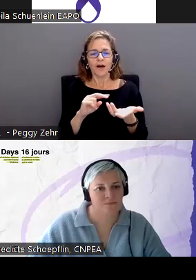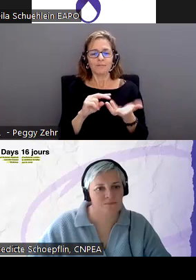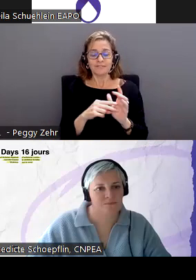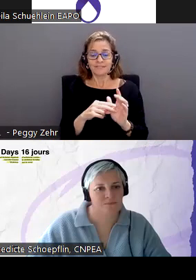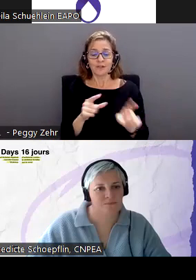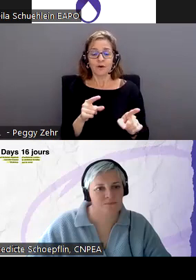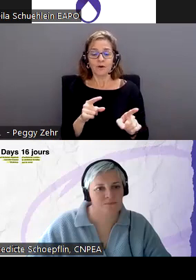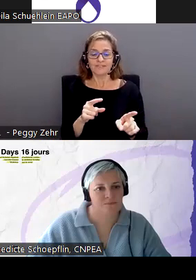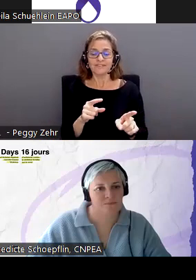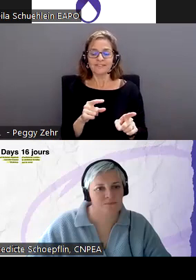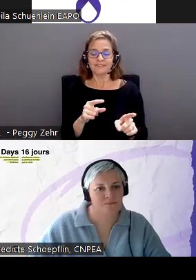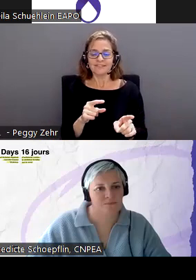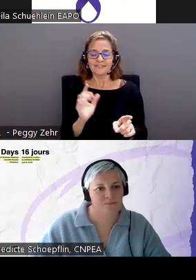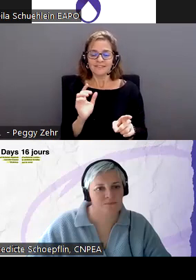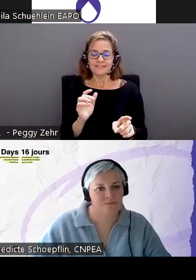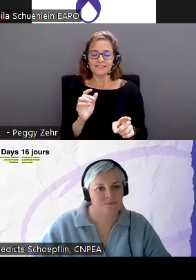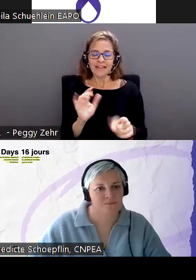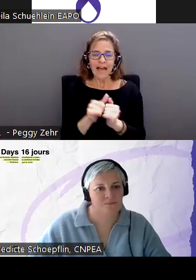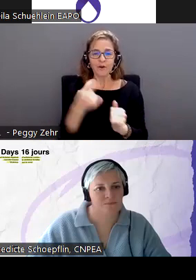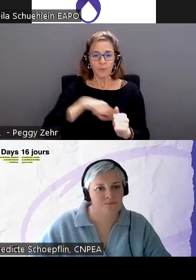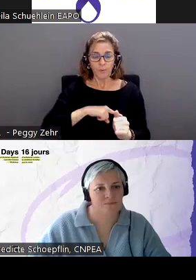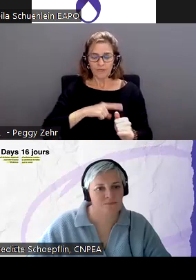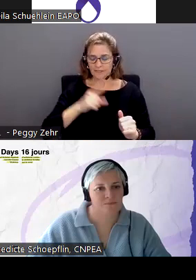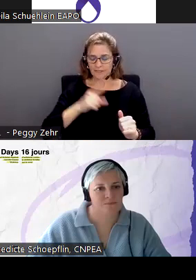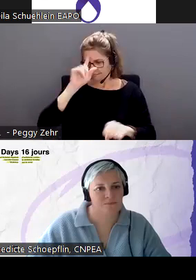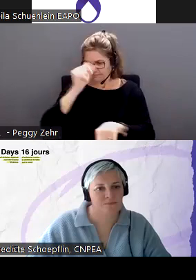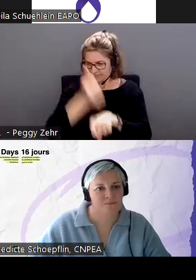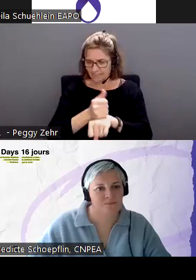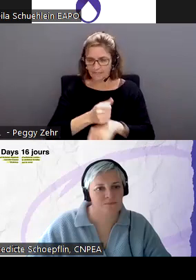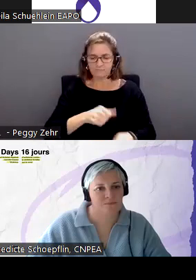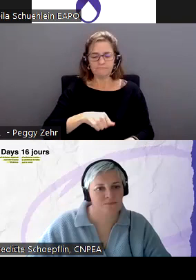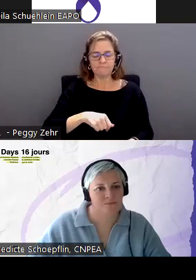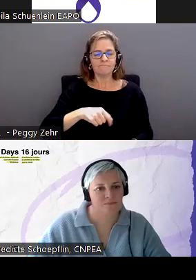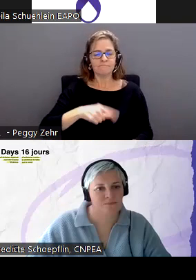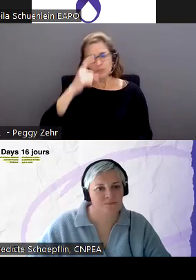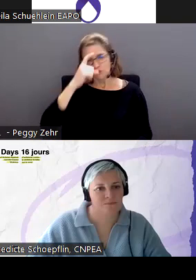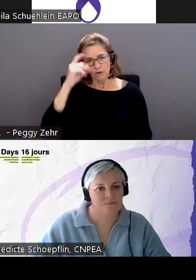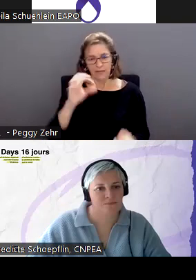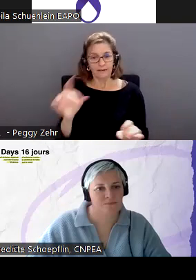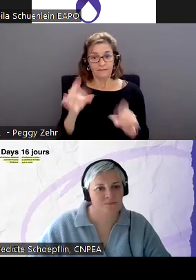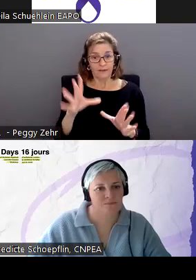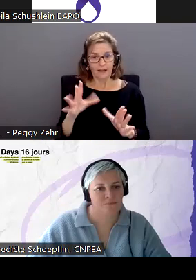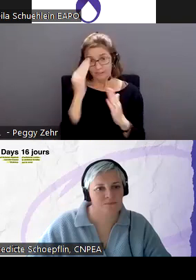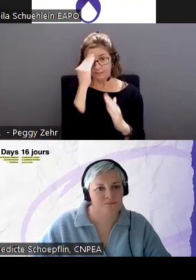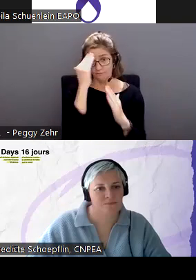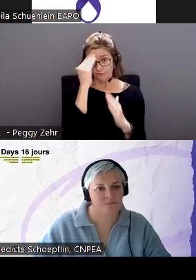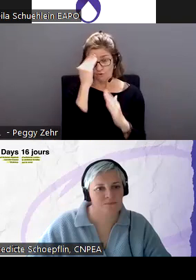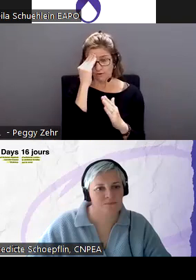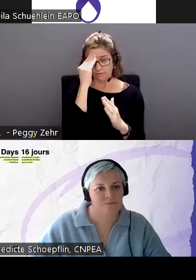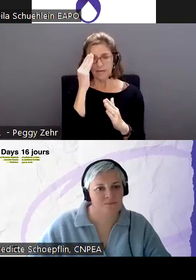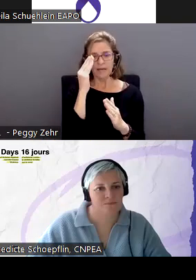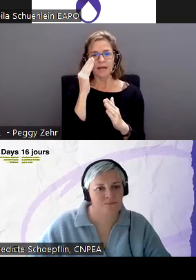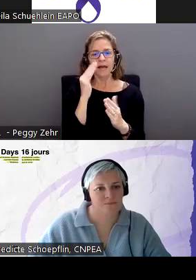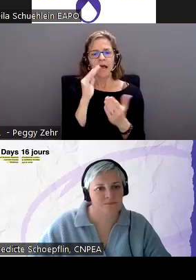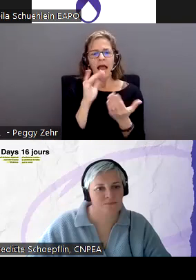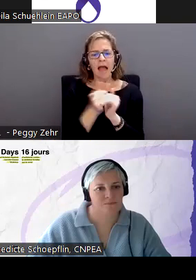this kind of practice, right? So that it doesn't matter what tool you're using, it's how you use the tools that are available that